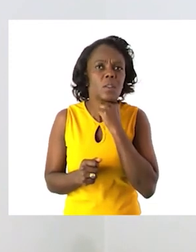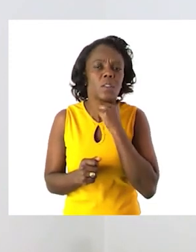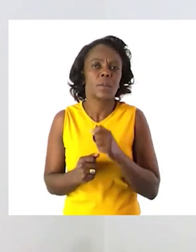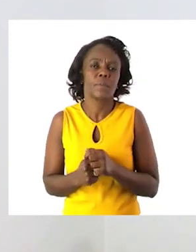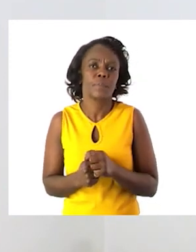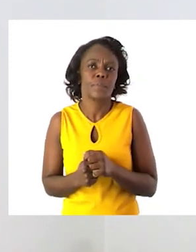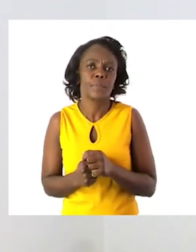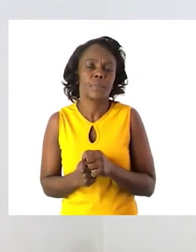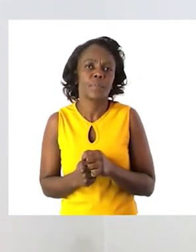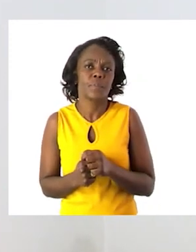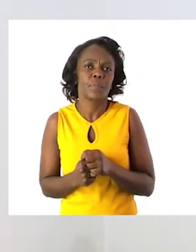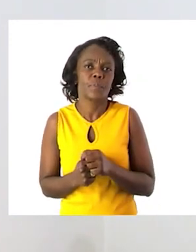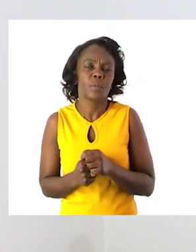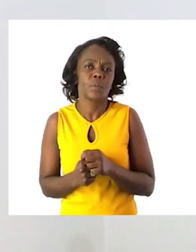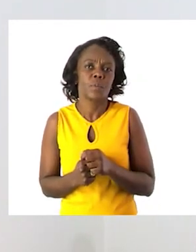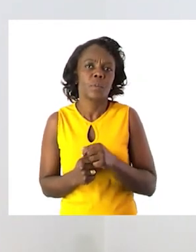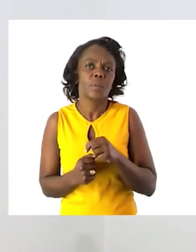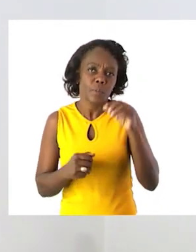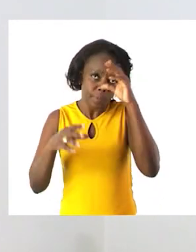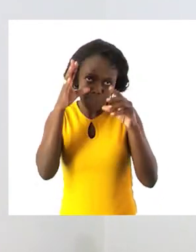are those? We have learned